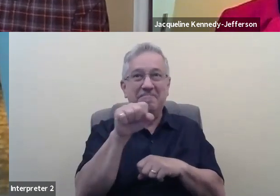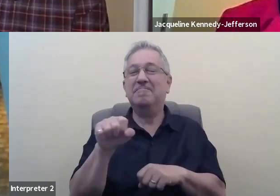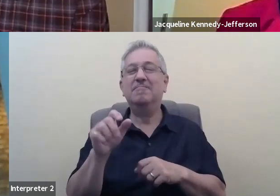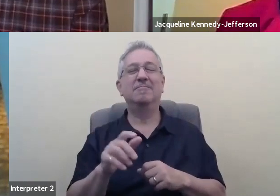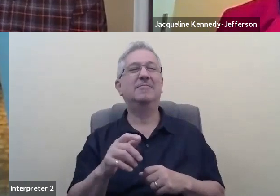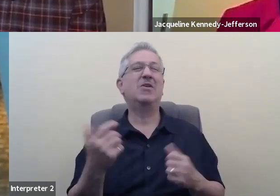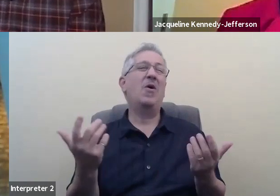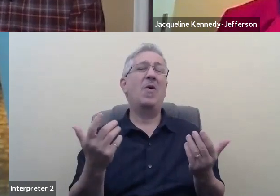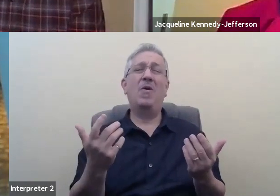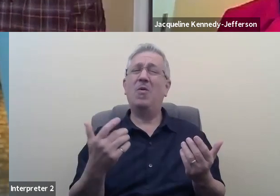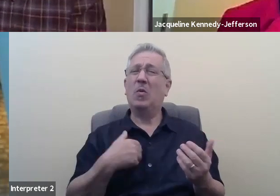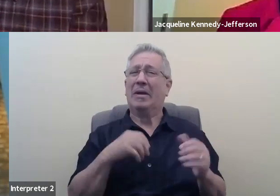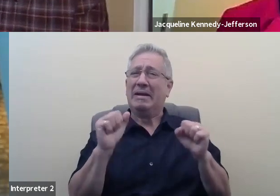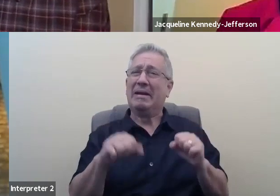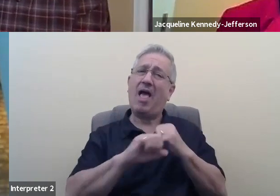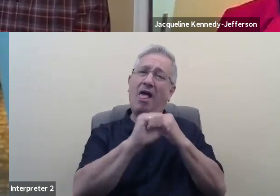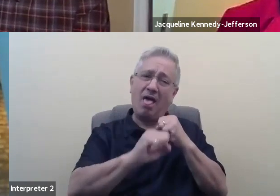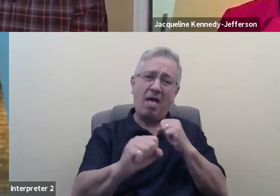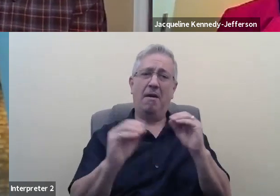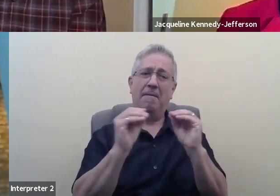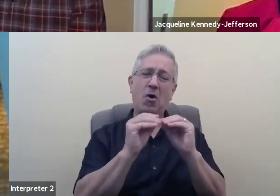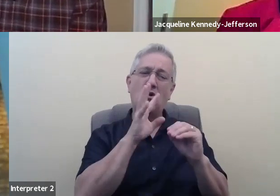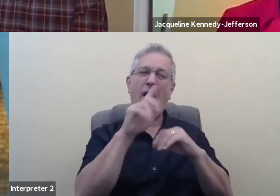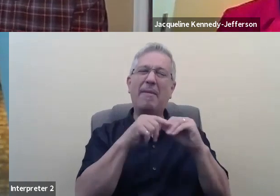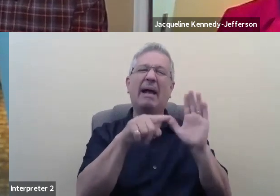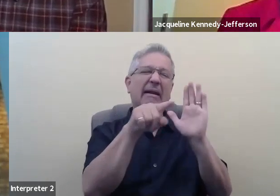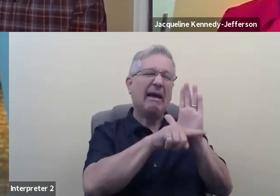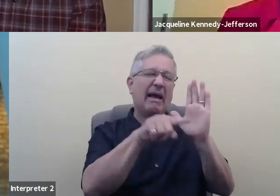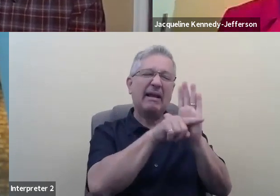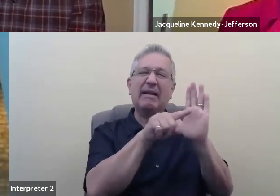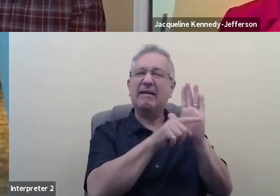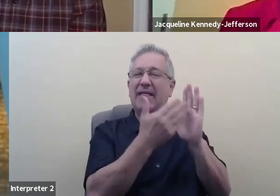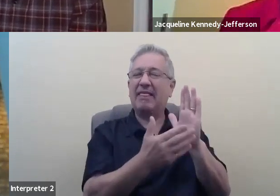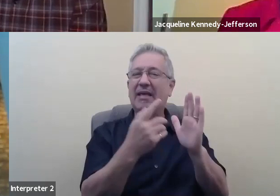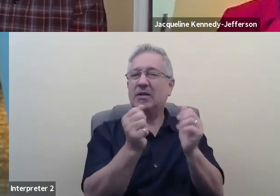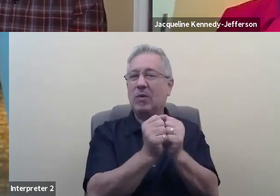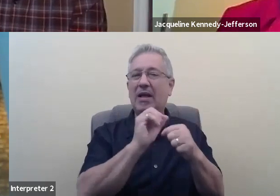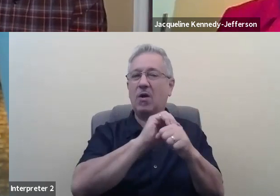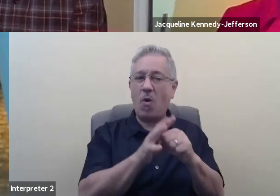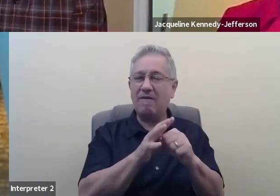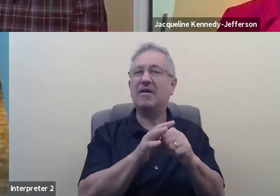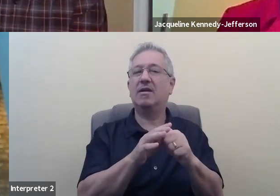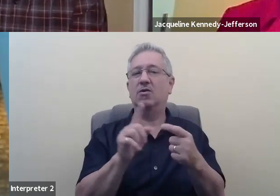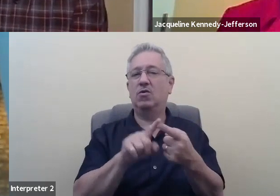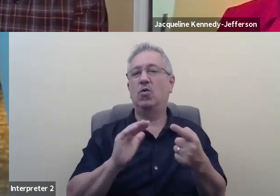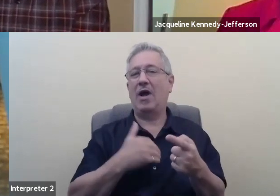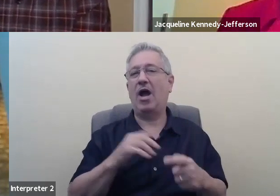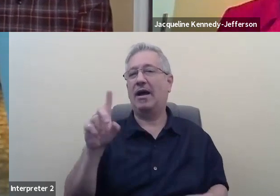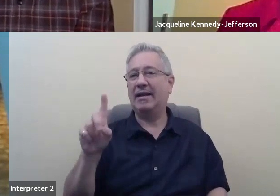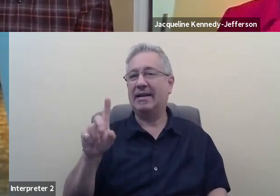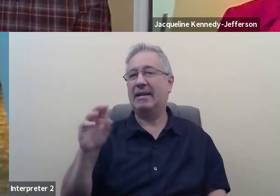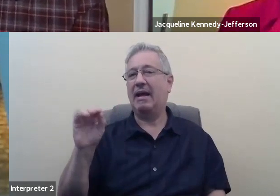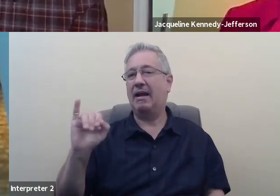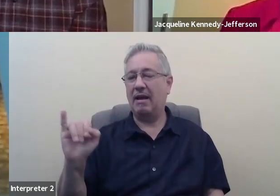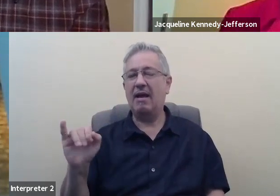about the negative impacts of what's happened. But when we turn it and we sit there and talk about the opportunities that, you